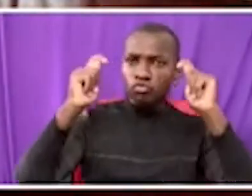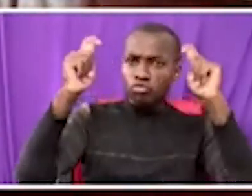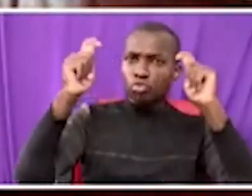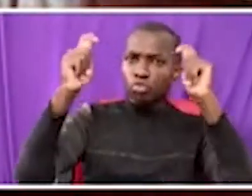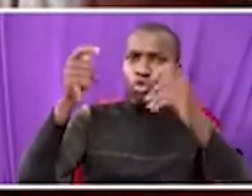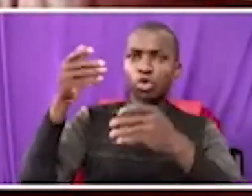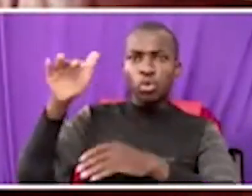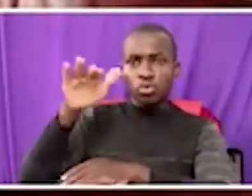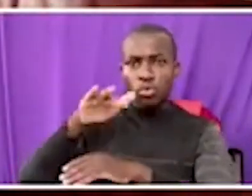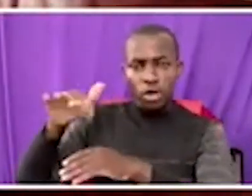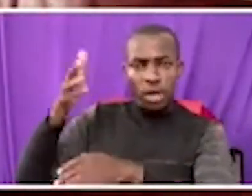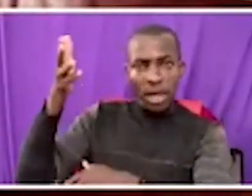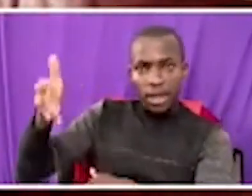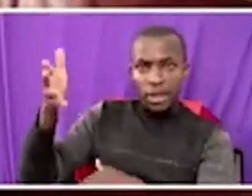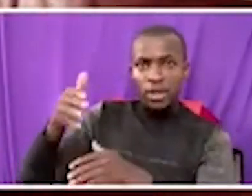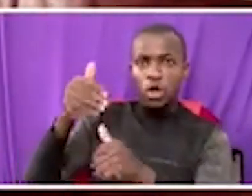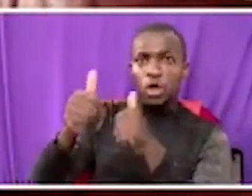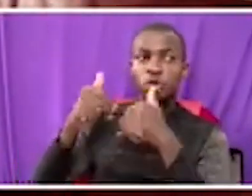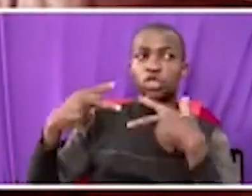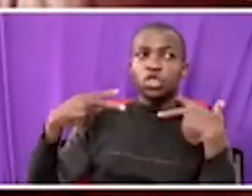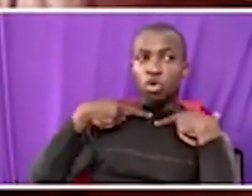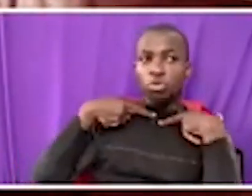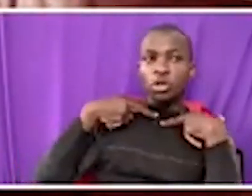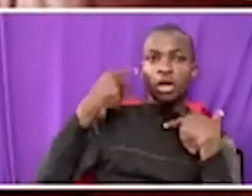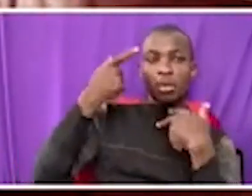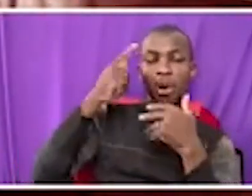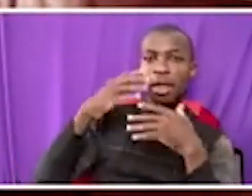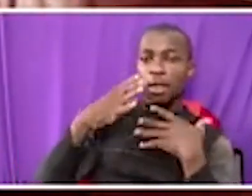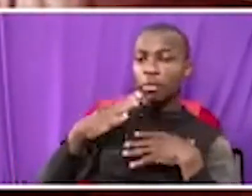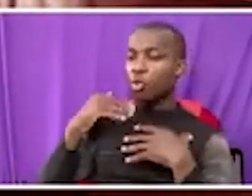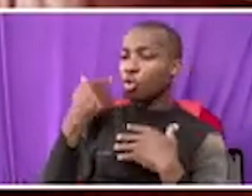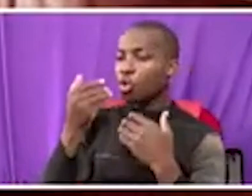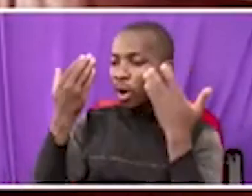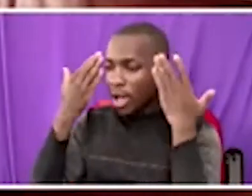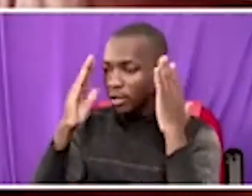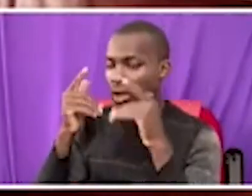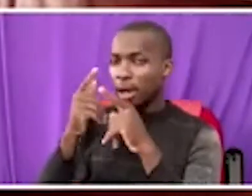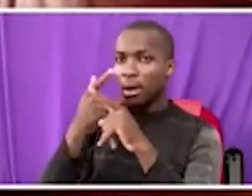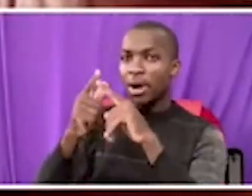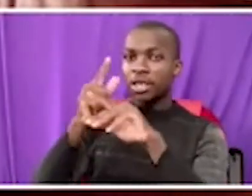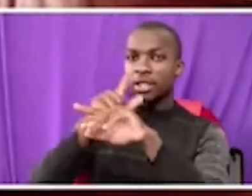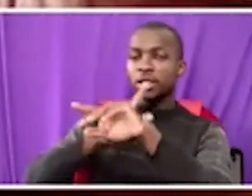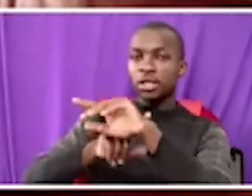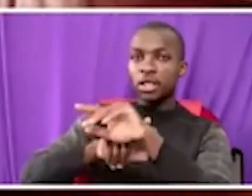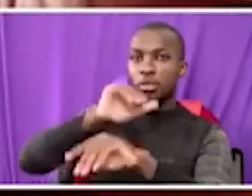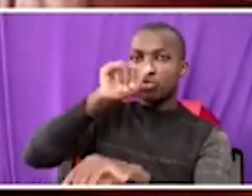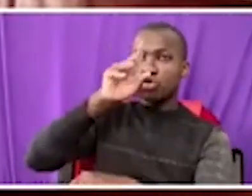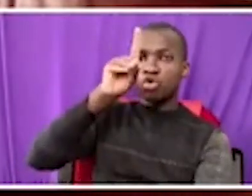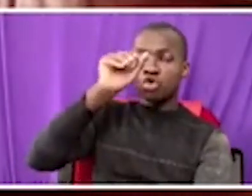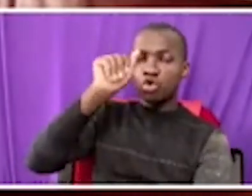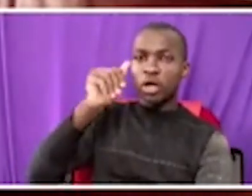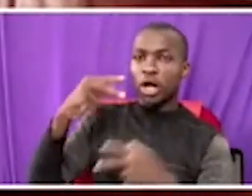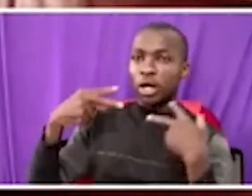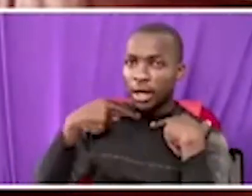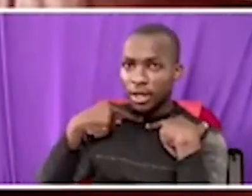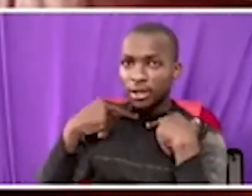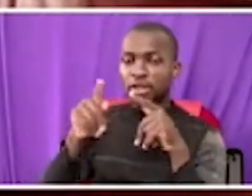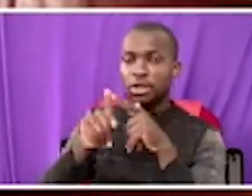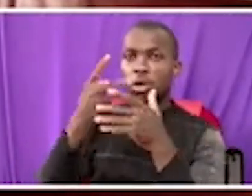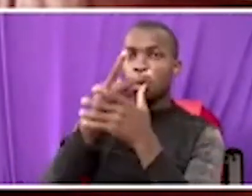entire nation of Israel was taken captive by Assyria, and the entire nation of Judah was taken captive by Babylon. So they were going